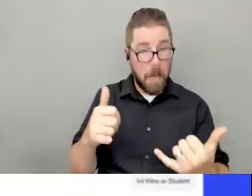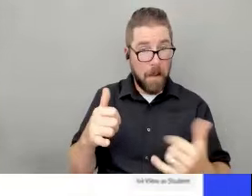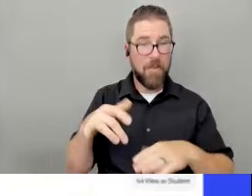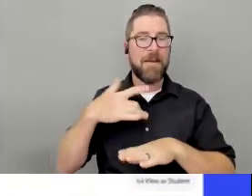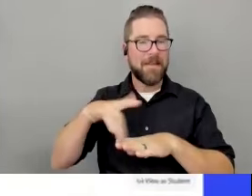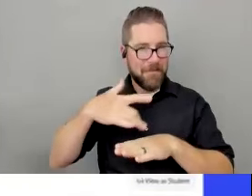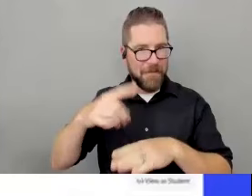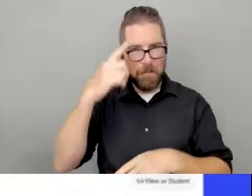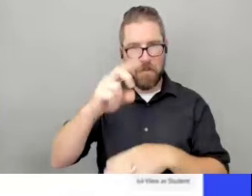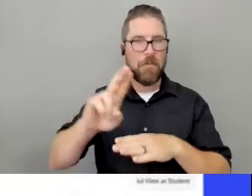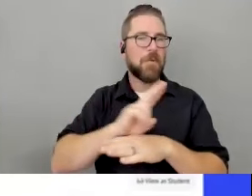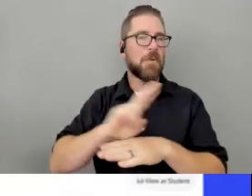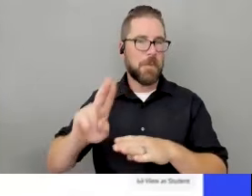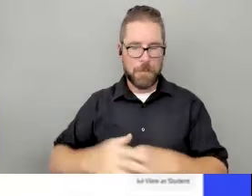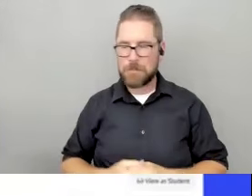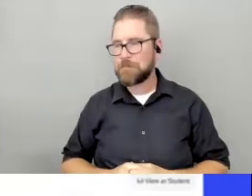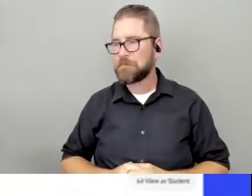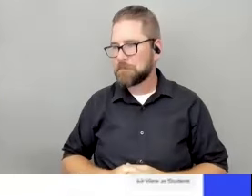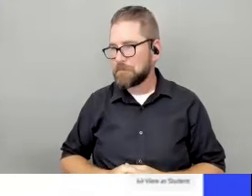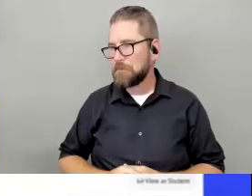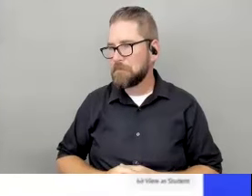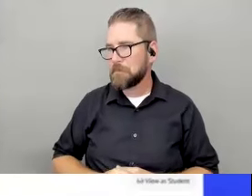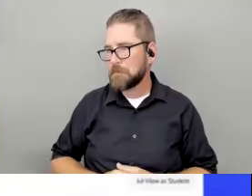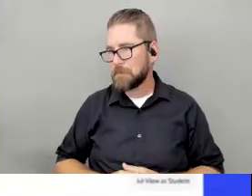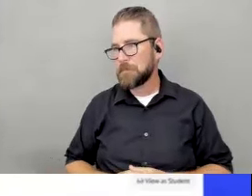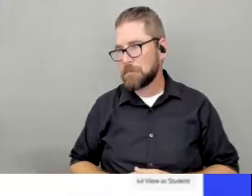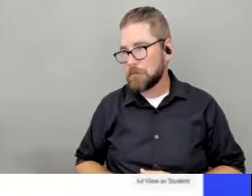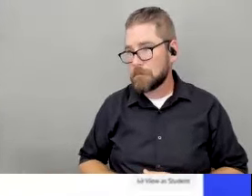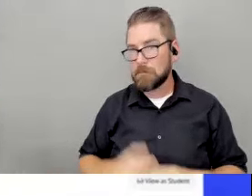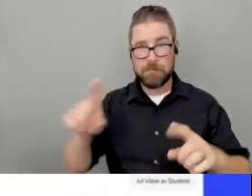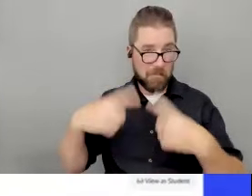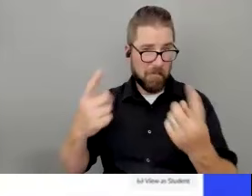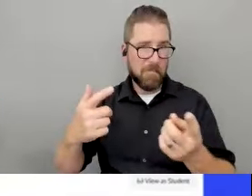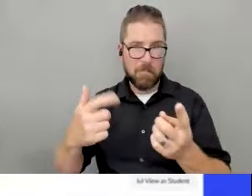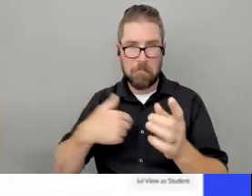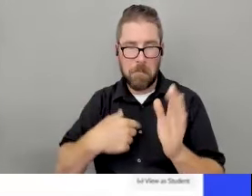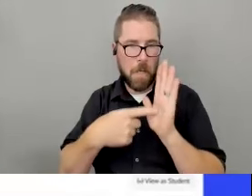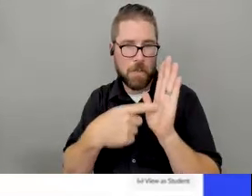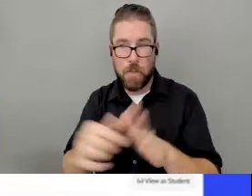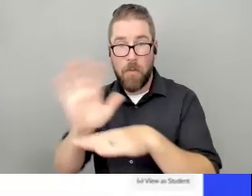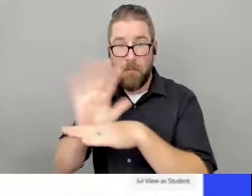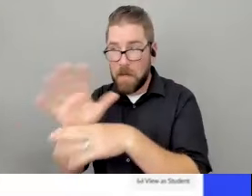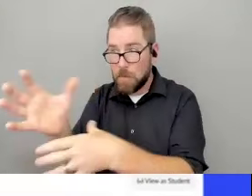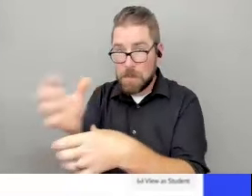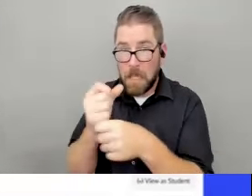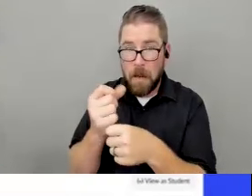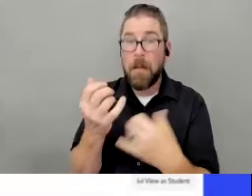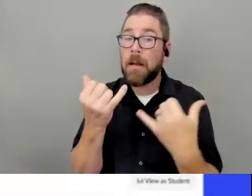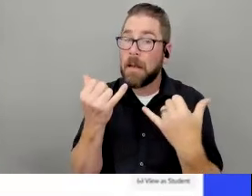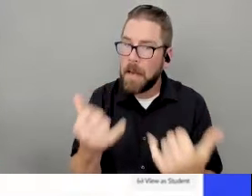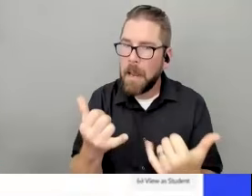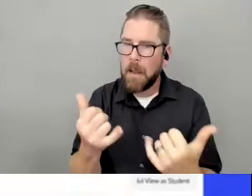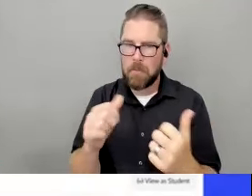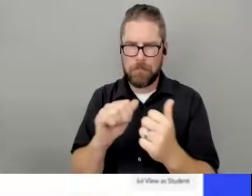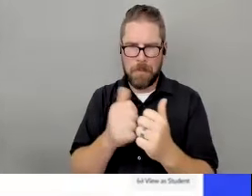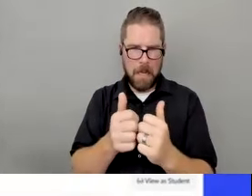So getting started with Play Pause It. So far, I've only shown you how to get videos in here. Now we're going to do something with the video. So getting started